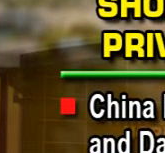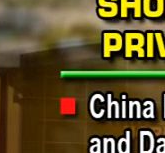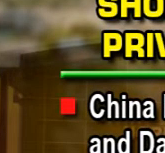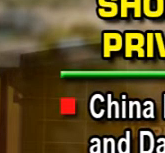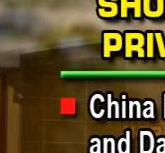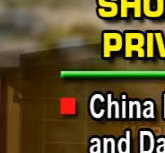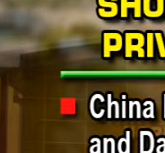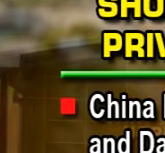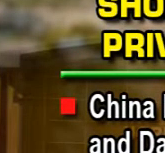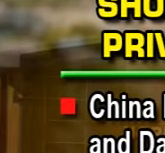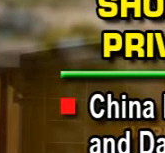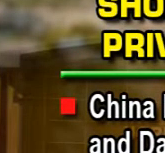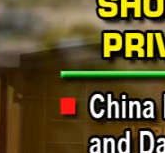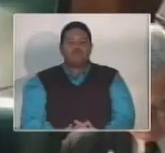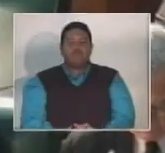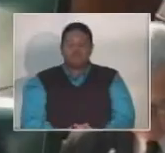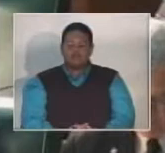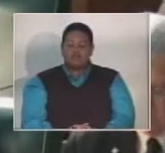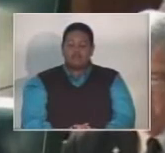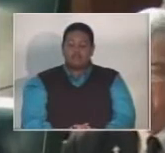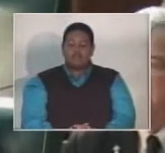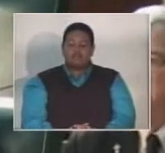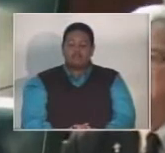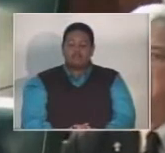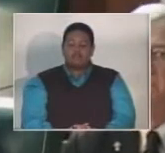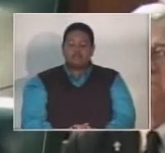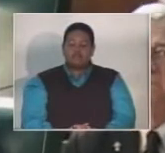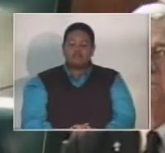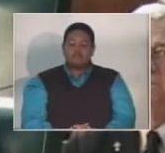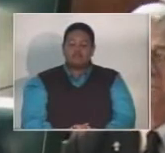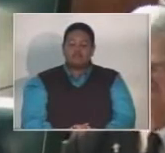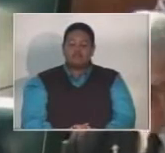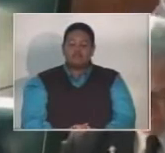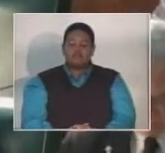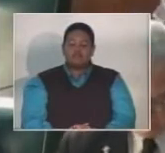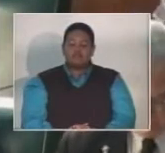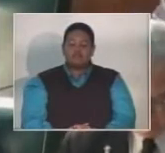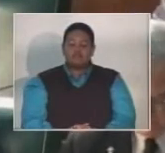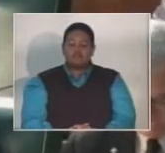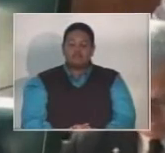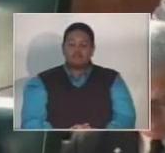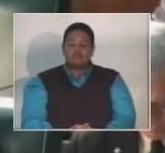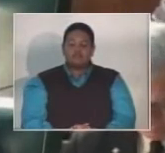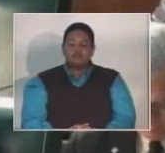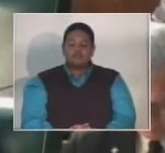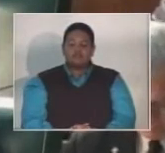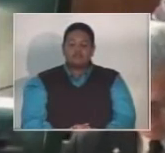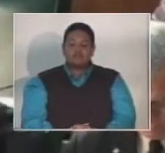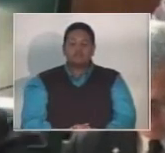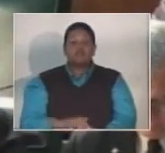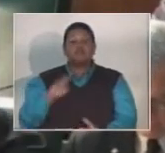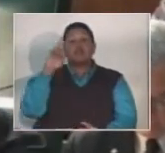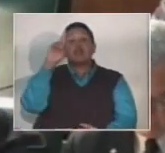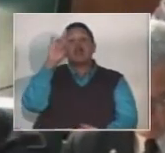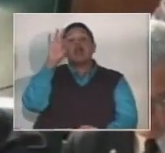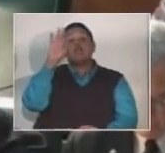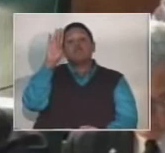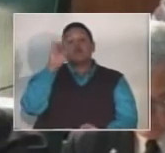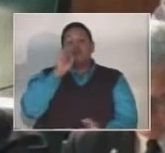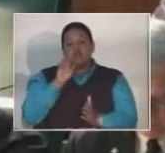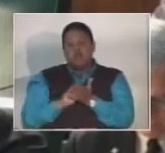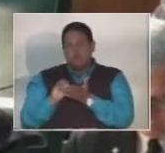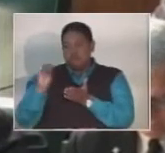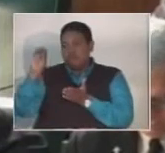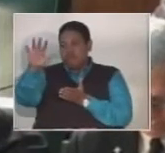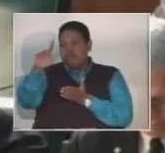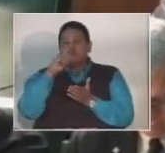public-private partnership transaction. The RFP is expected to be issued to the pre-qualified firms in June 2015, and